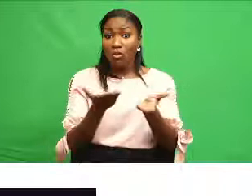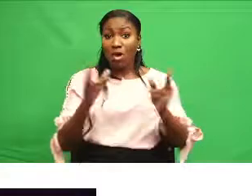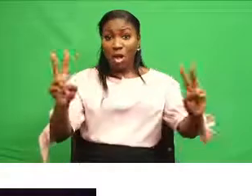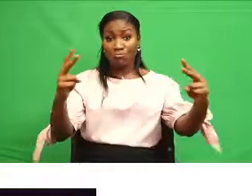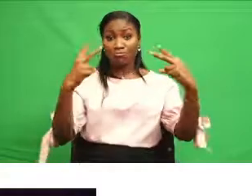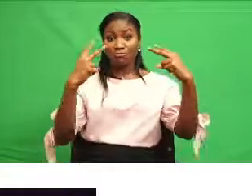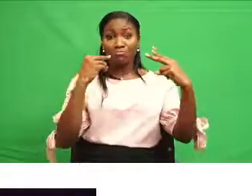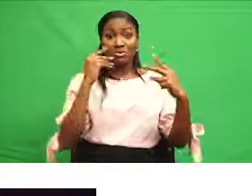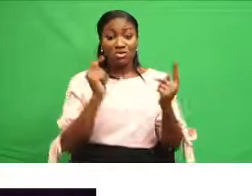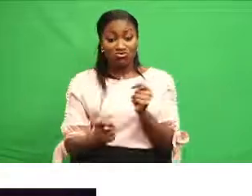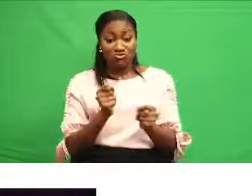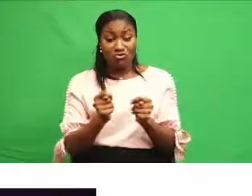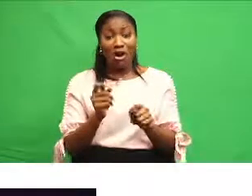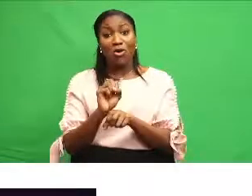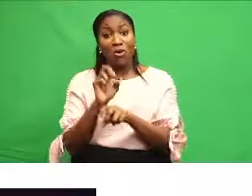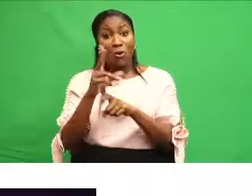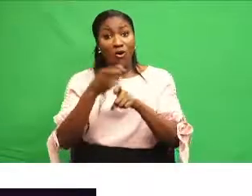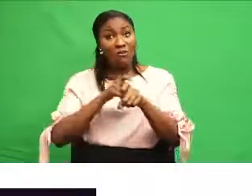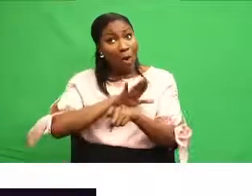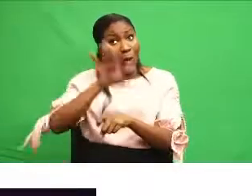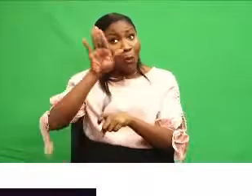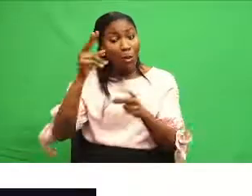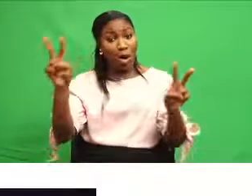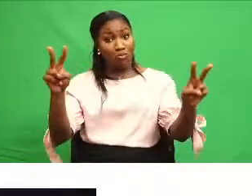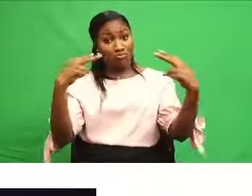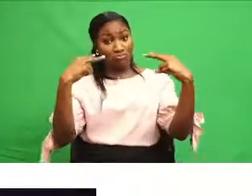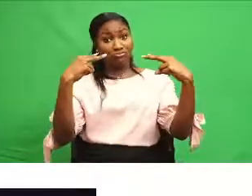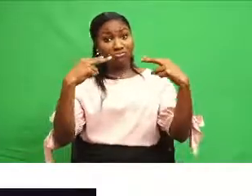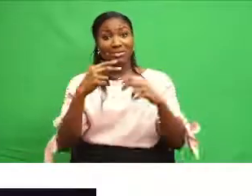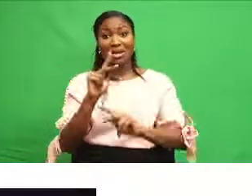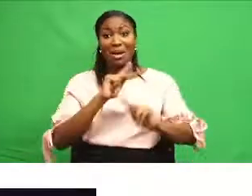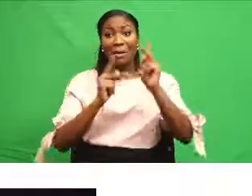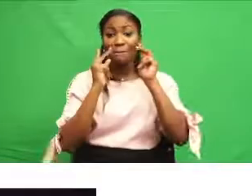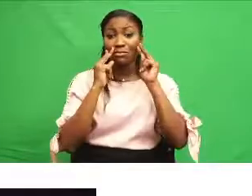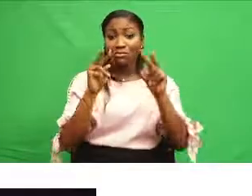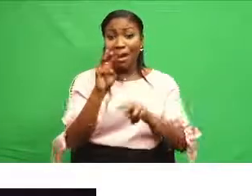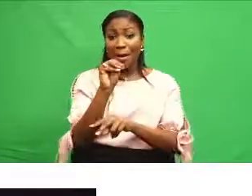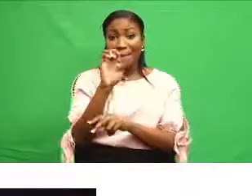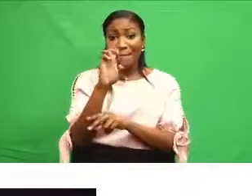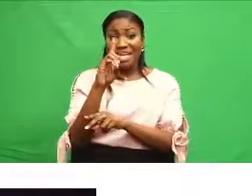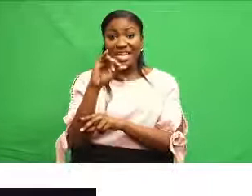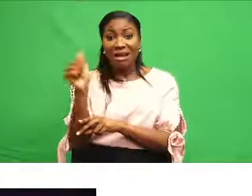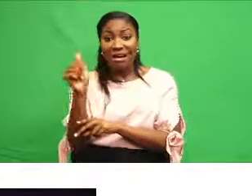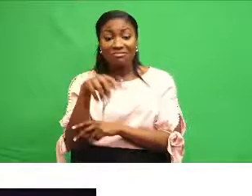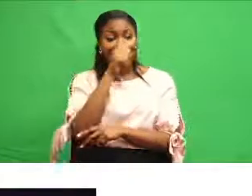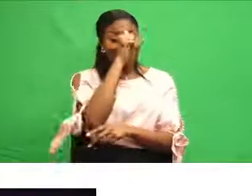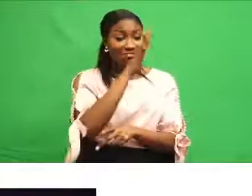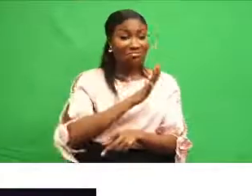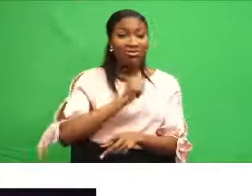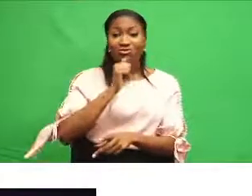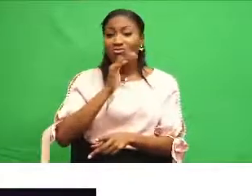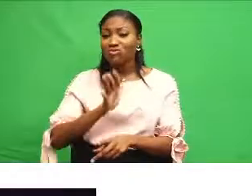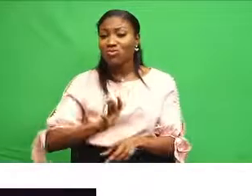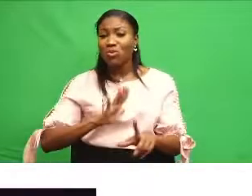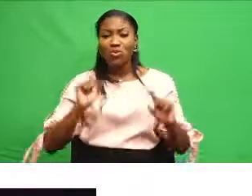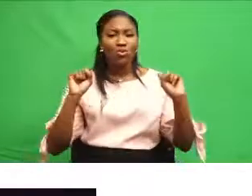and abroad joining us online, members of the media, distinguished ladies and gentlemen. I